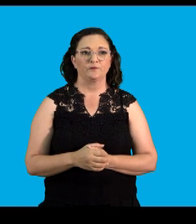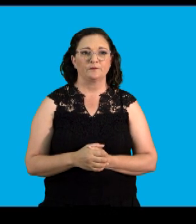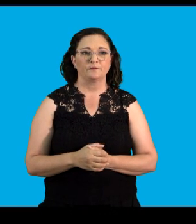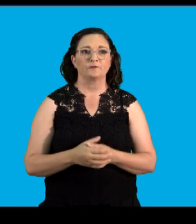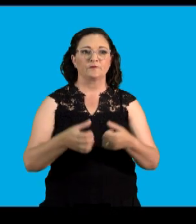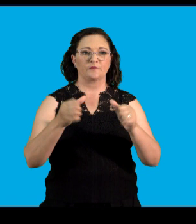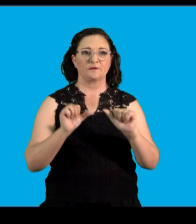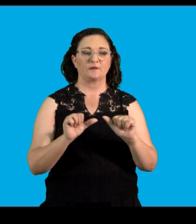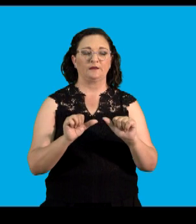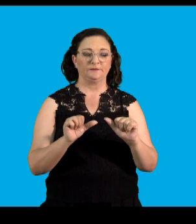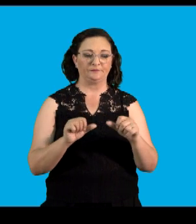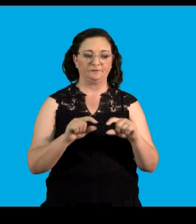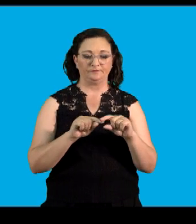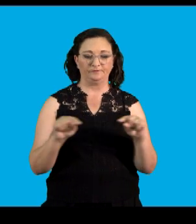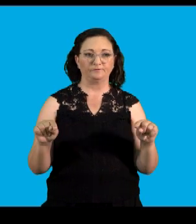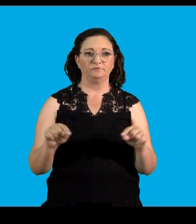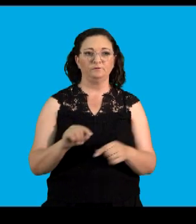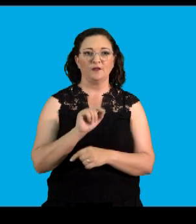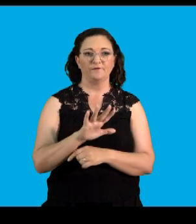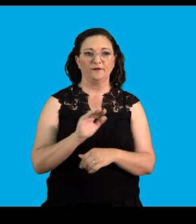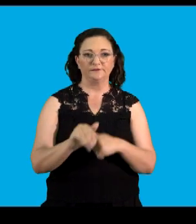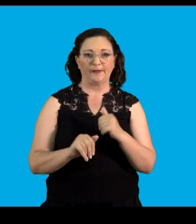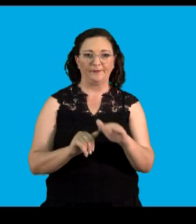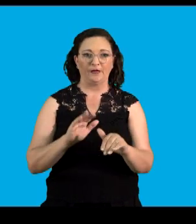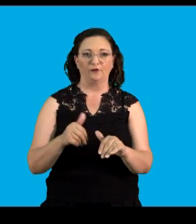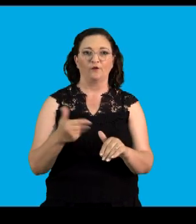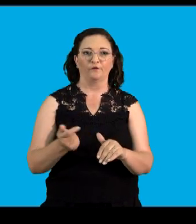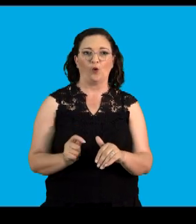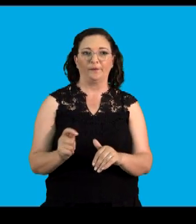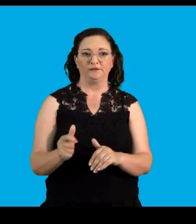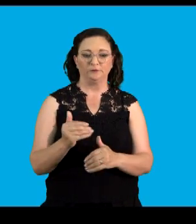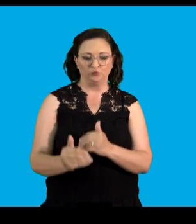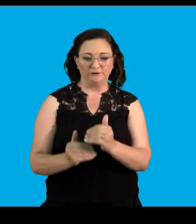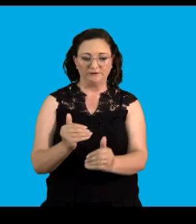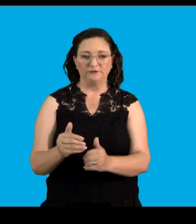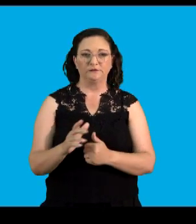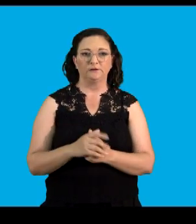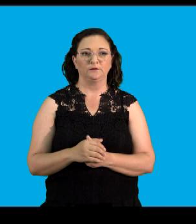Right, and therefore, and then you're moving on to the next one, the 5 steps of the purchasing